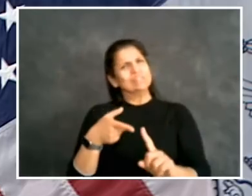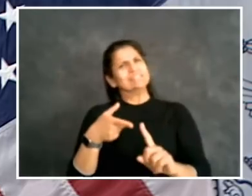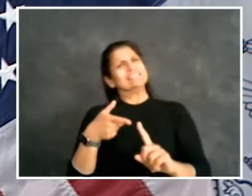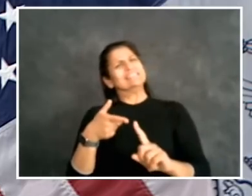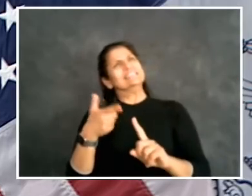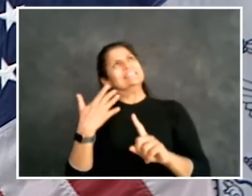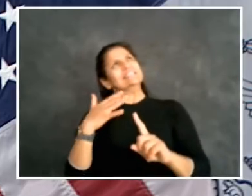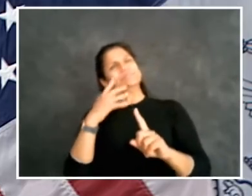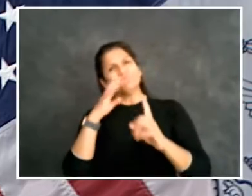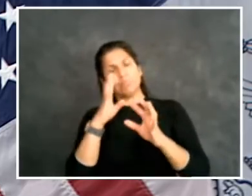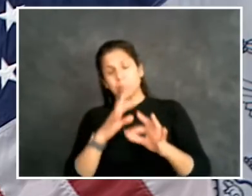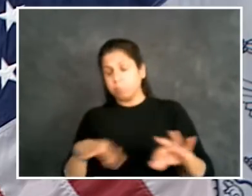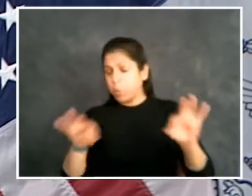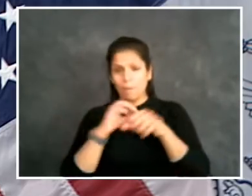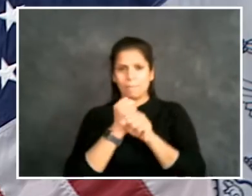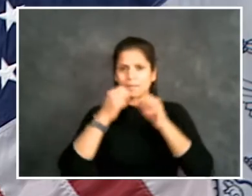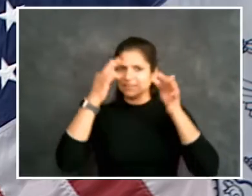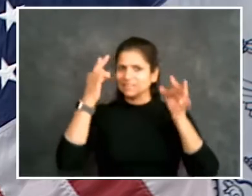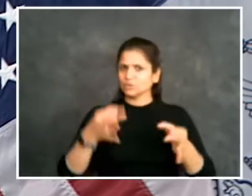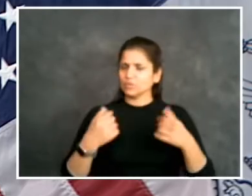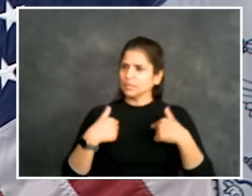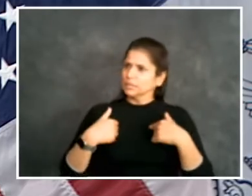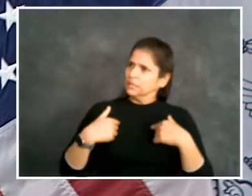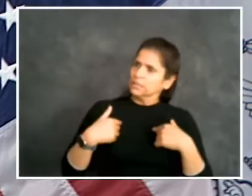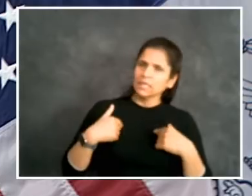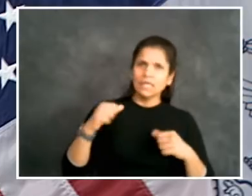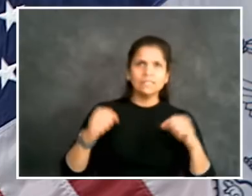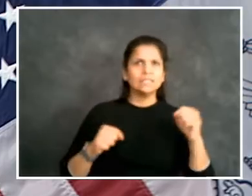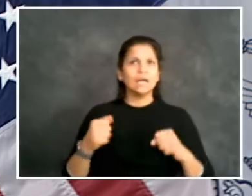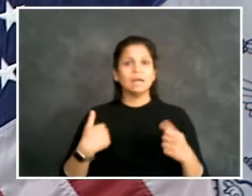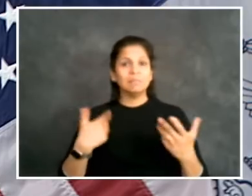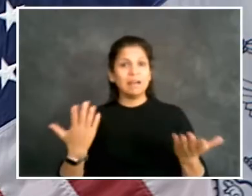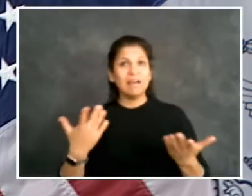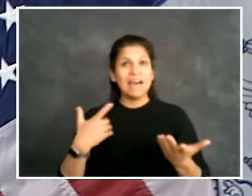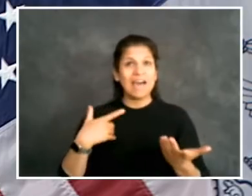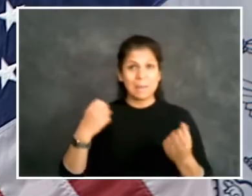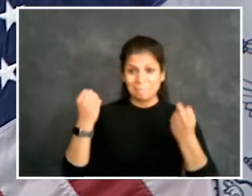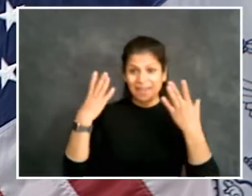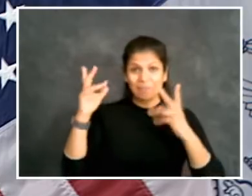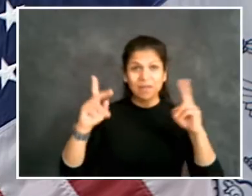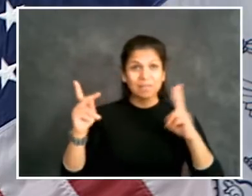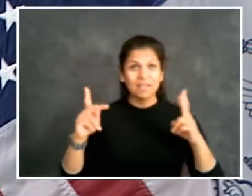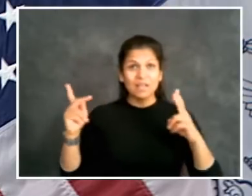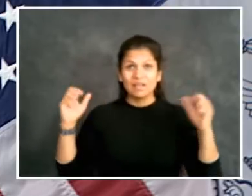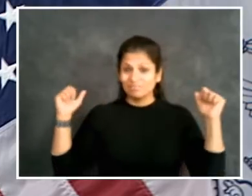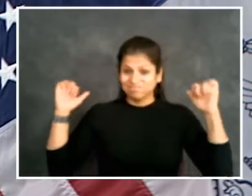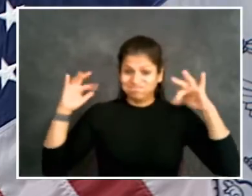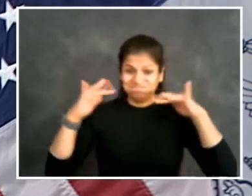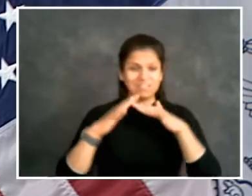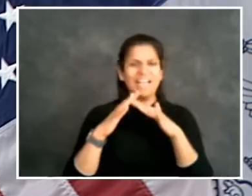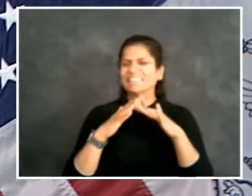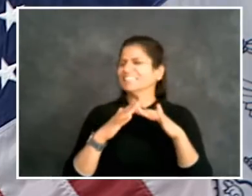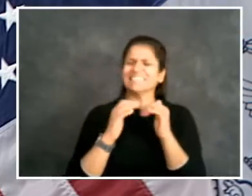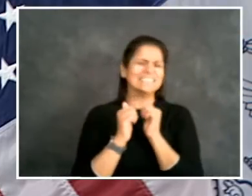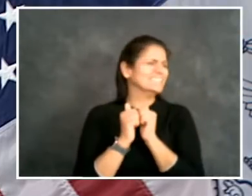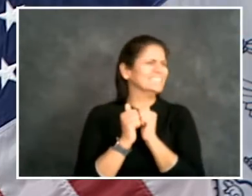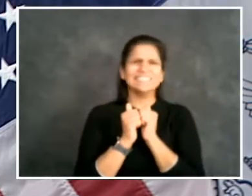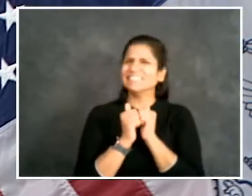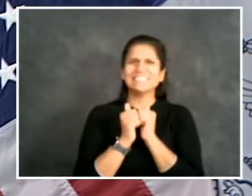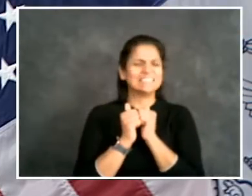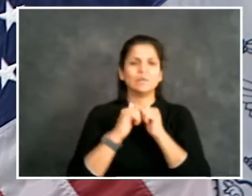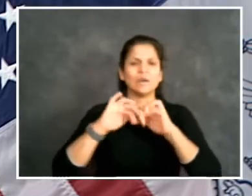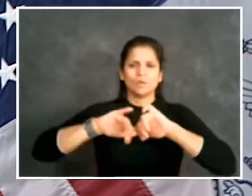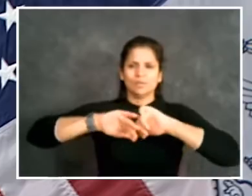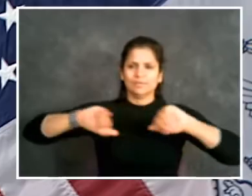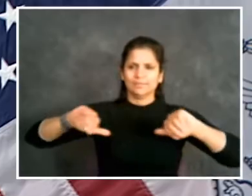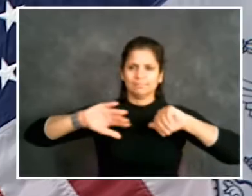inherently means putting a lot of people in the same place. And I think it's absolutely right to say that can't happen till